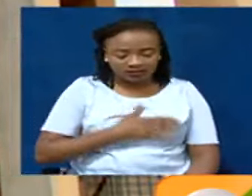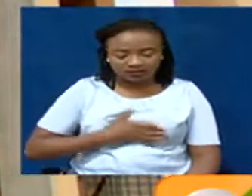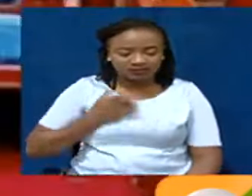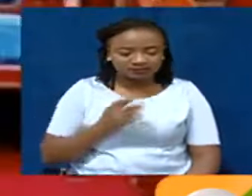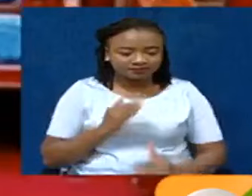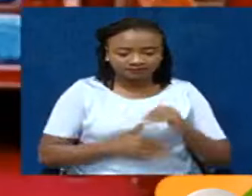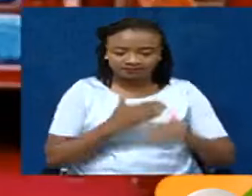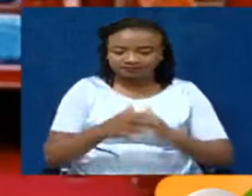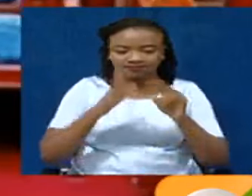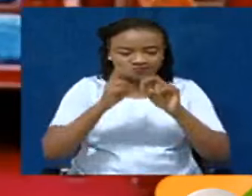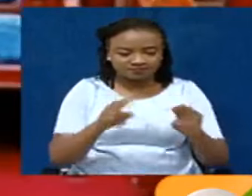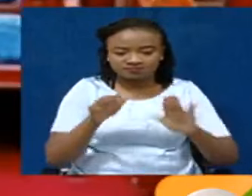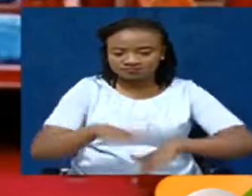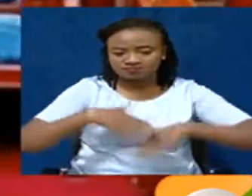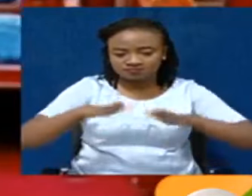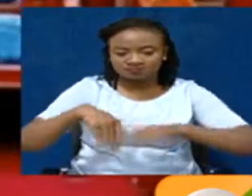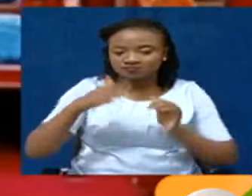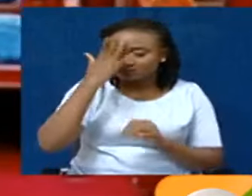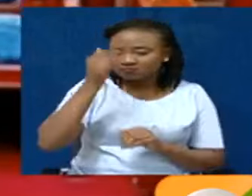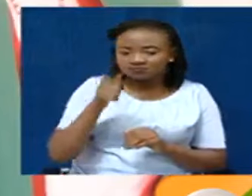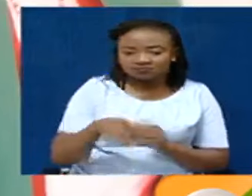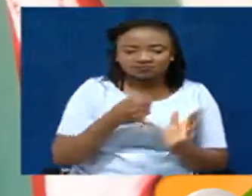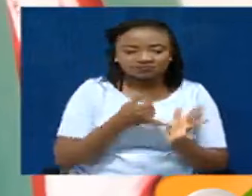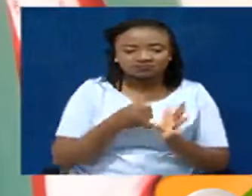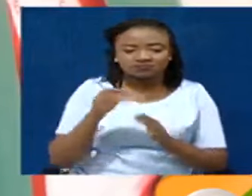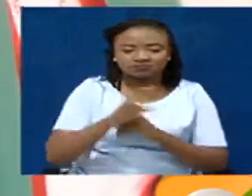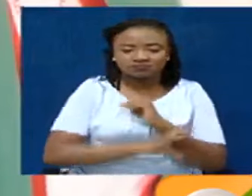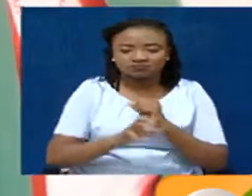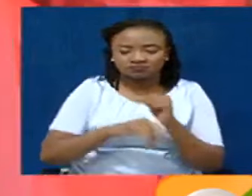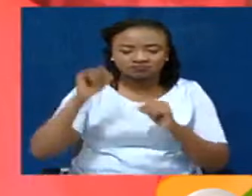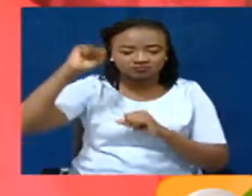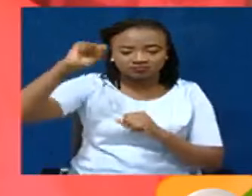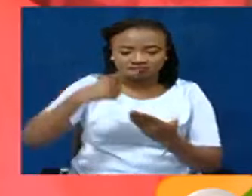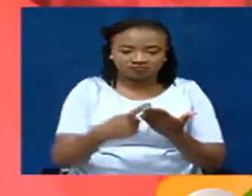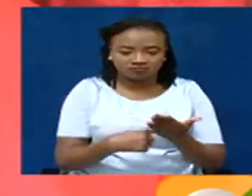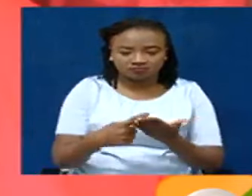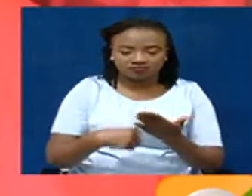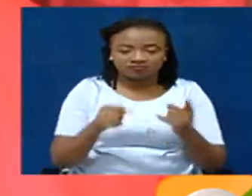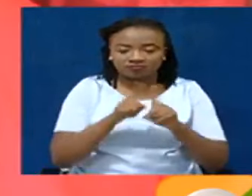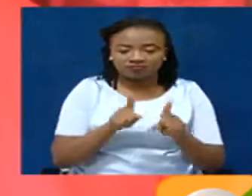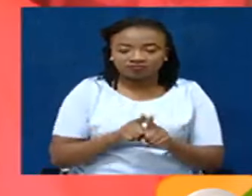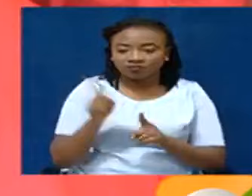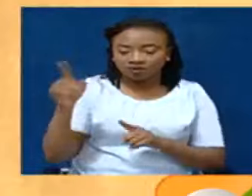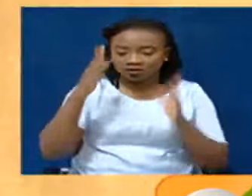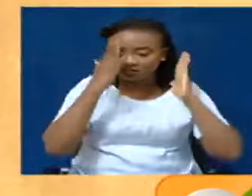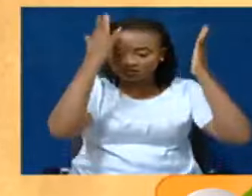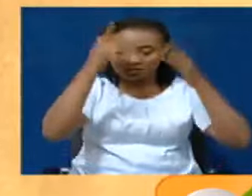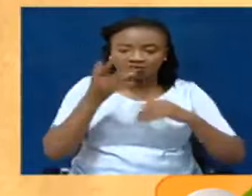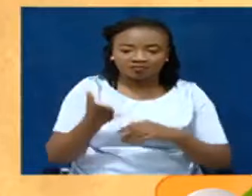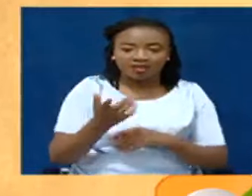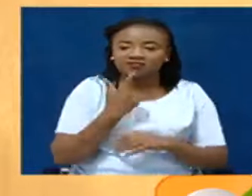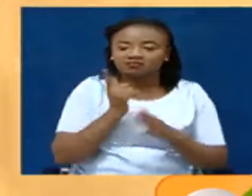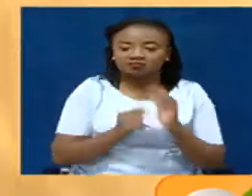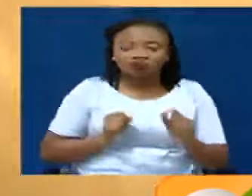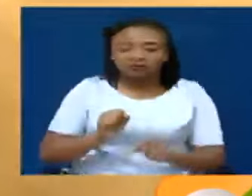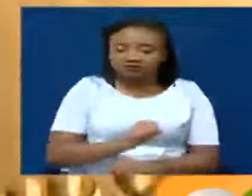historically alter the country's political discourse. Anglican Church Archbishop Jackson Ole Sapit wants the Senate to examine